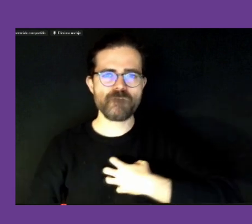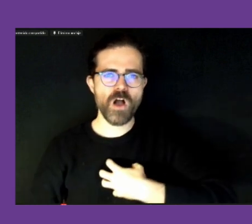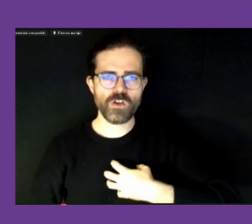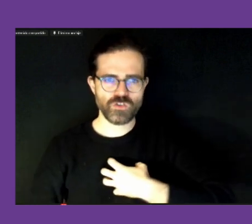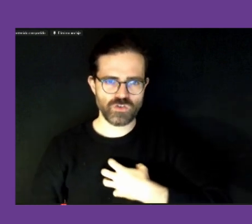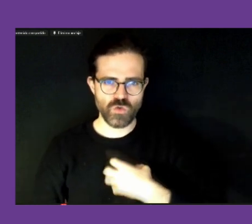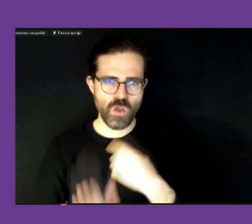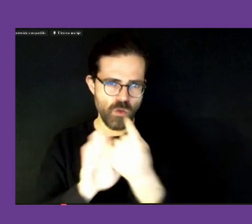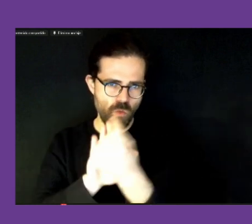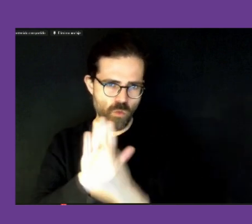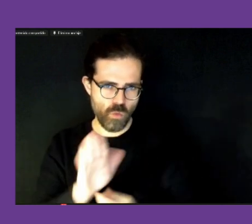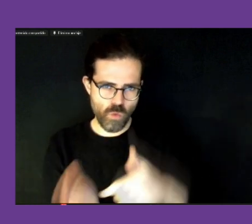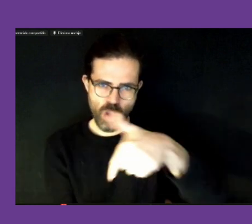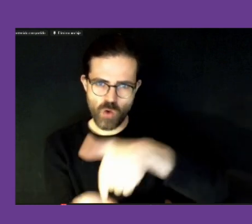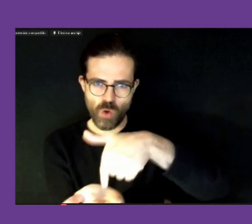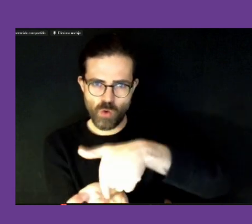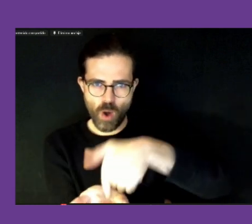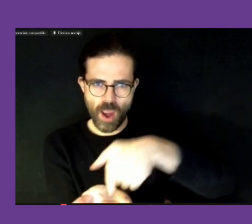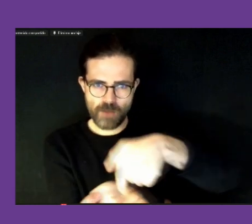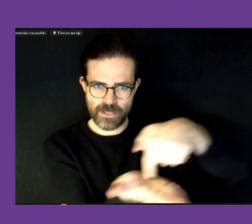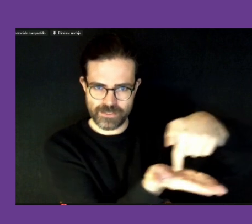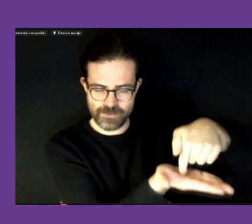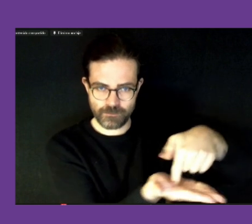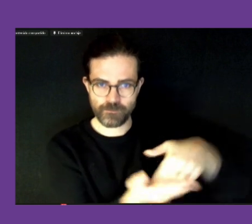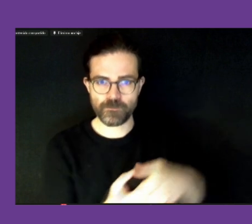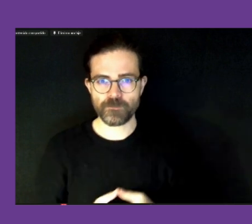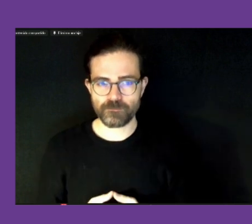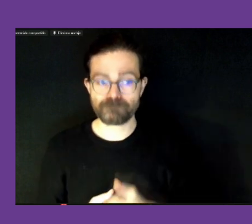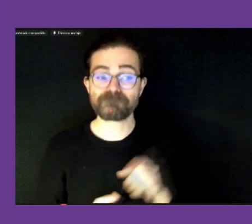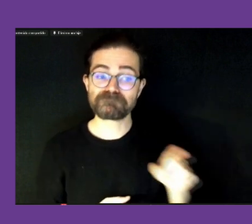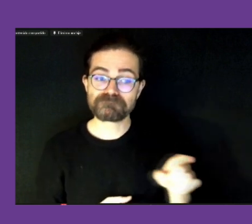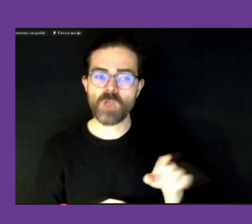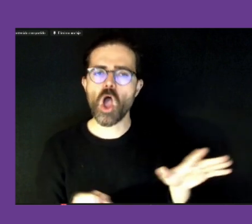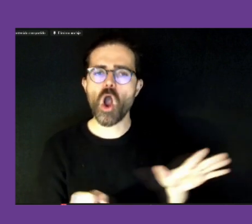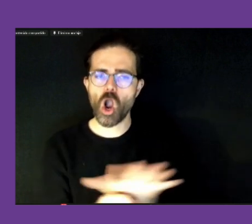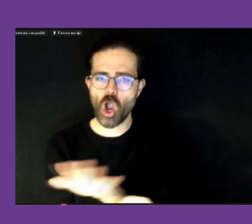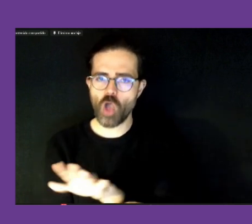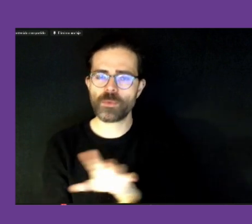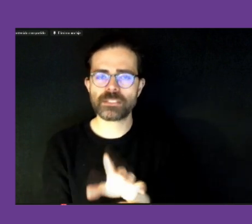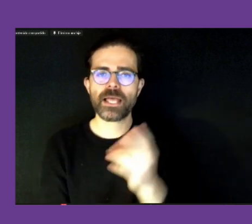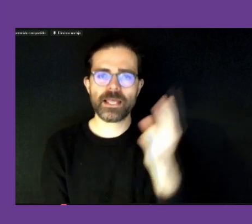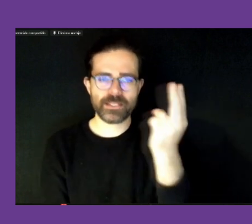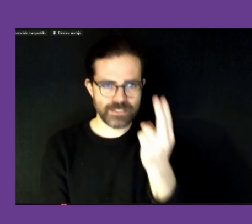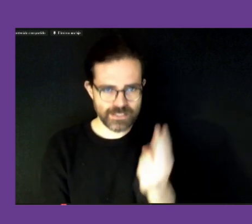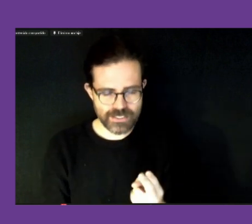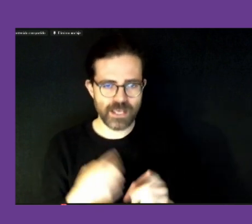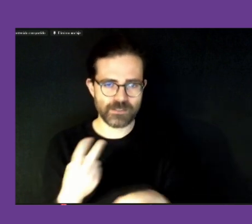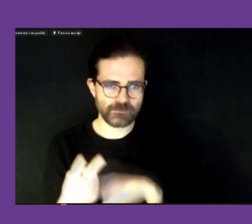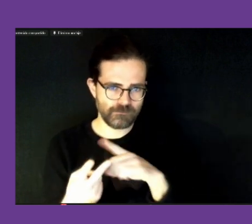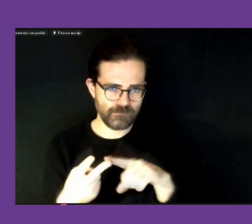functional requirements. It also covered the design, construction, refurbishment, adaptation,